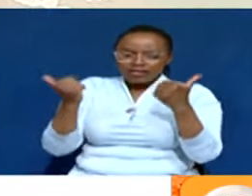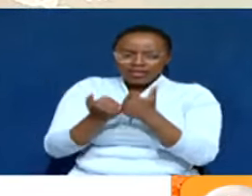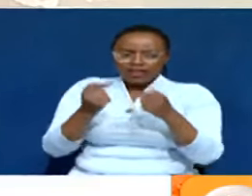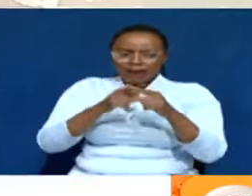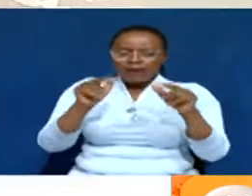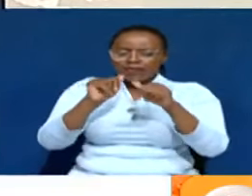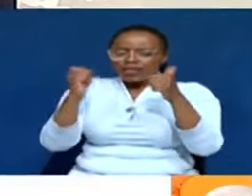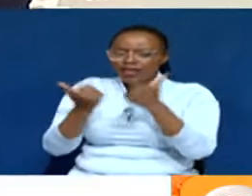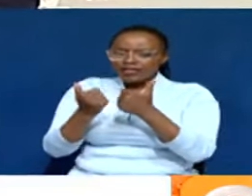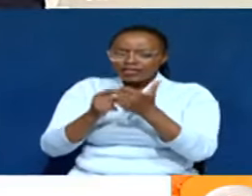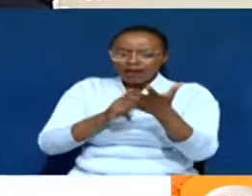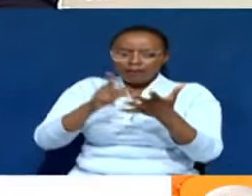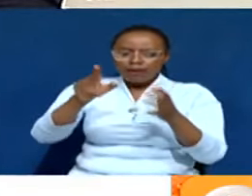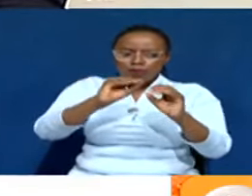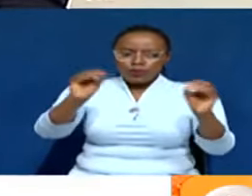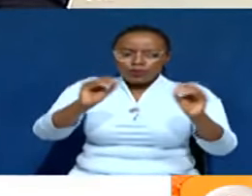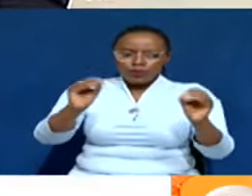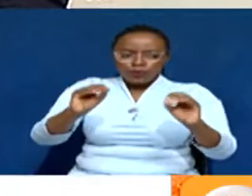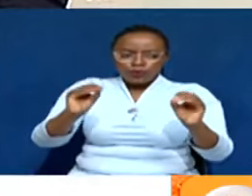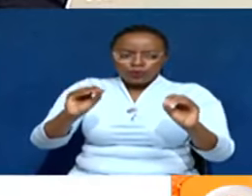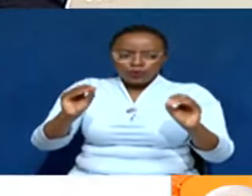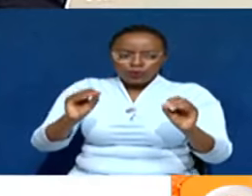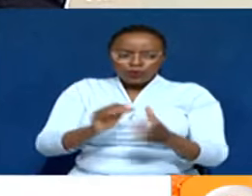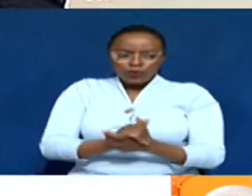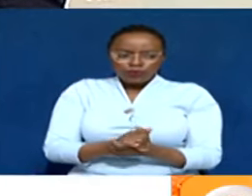the agent wouldn't pay the young lady.